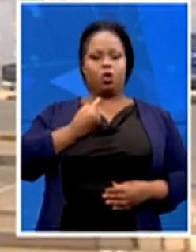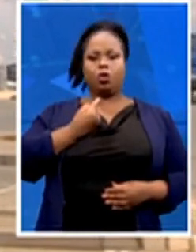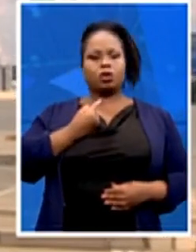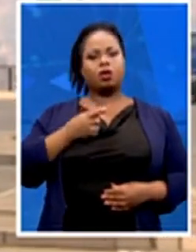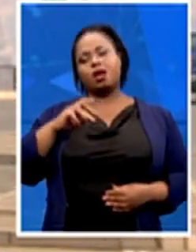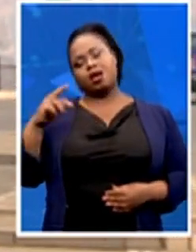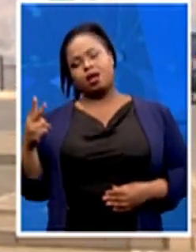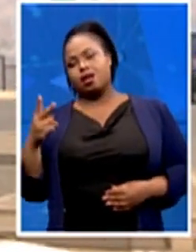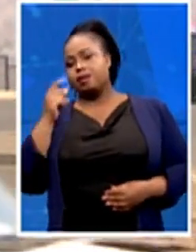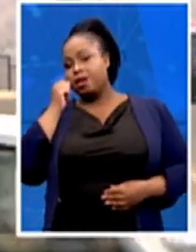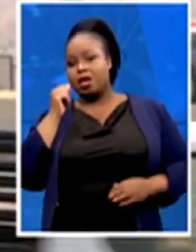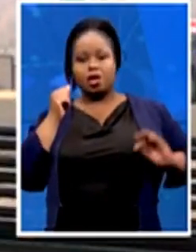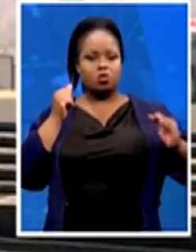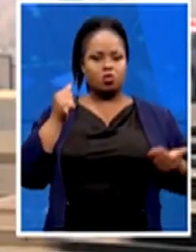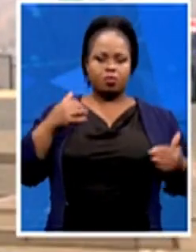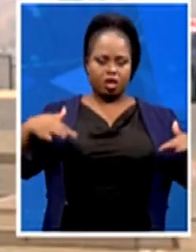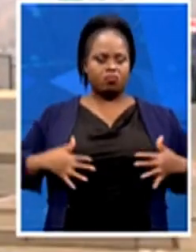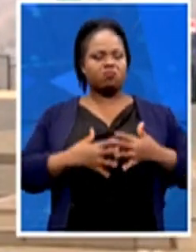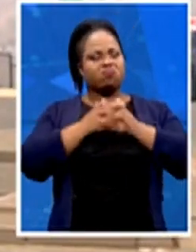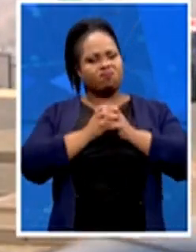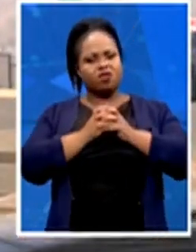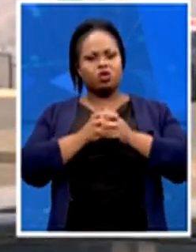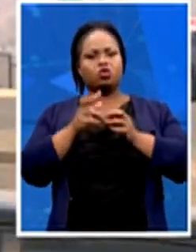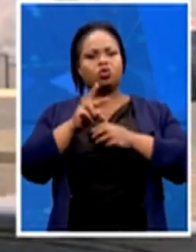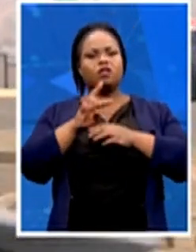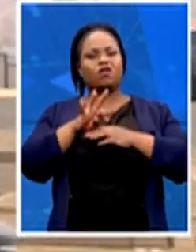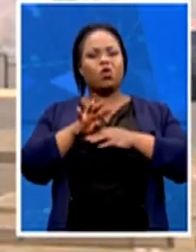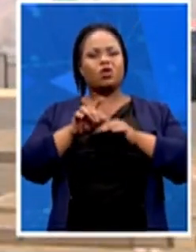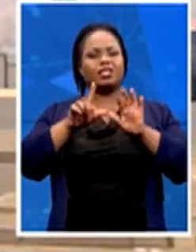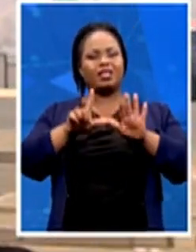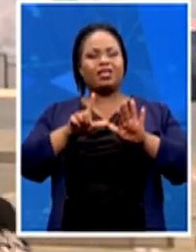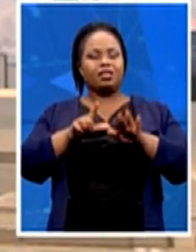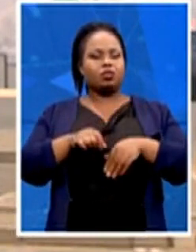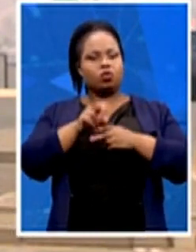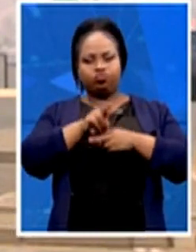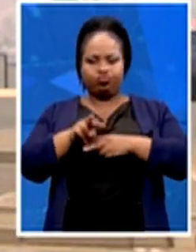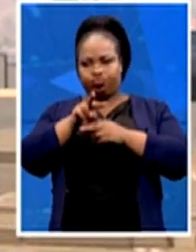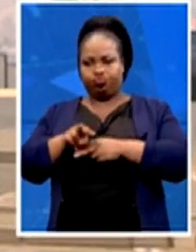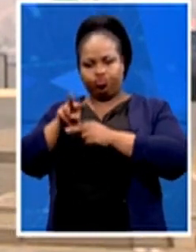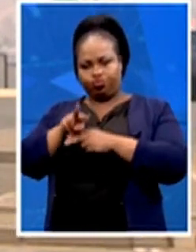for 24/7 to protect the infrastructure of Cosmo City.